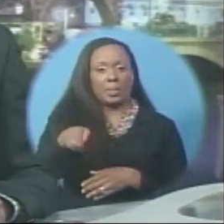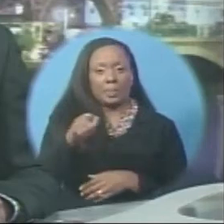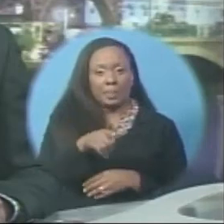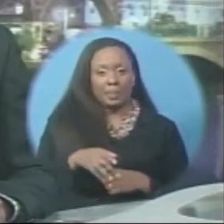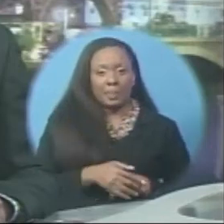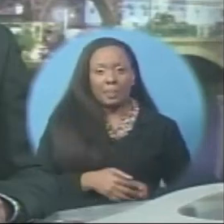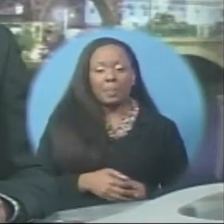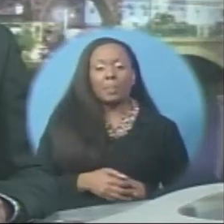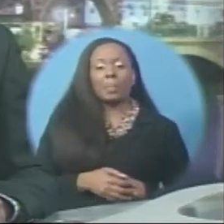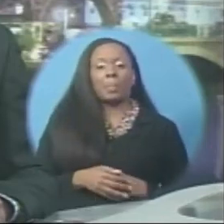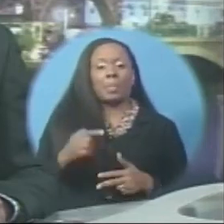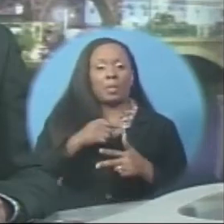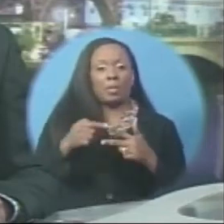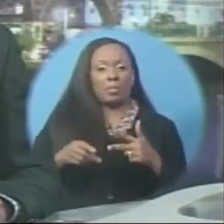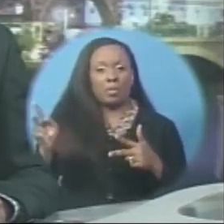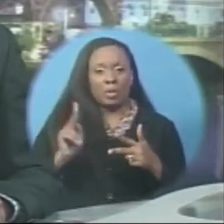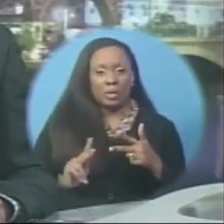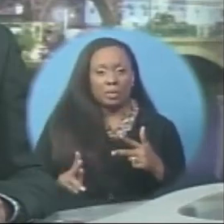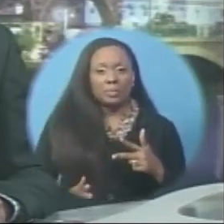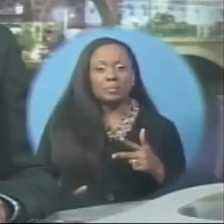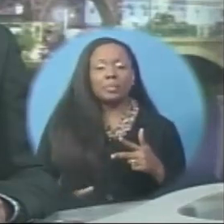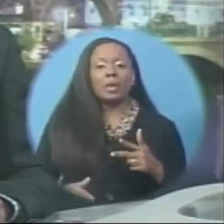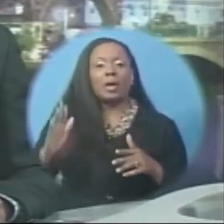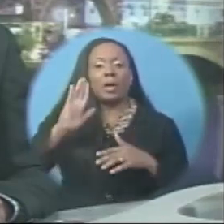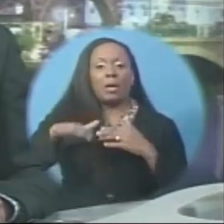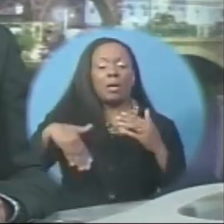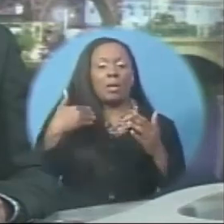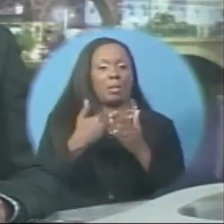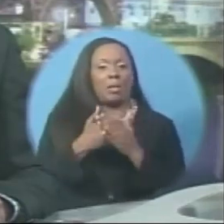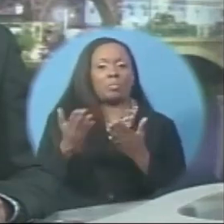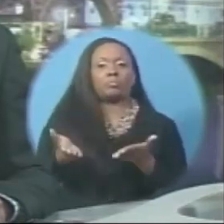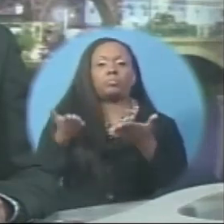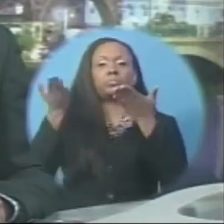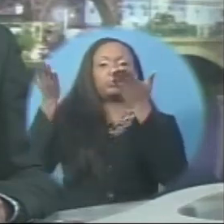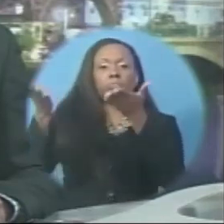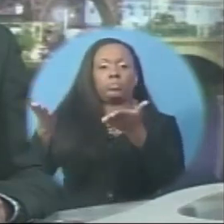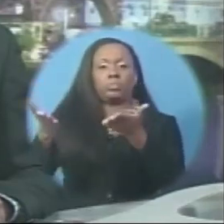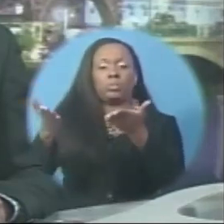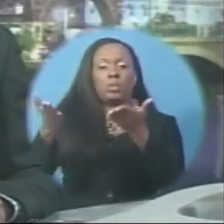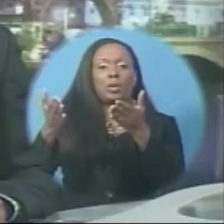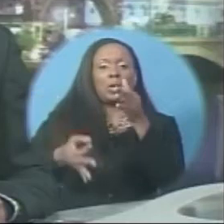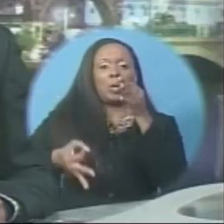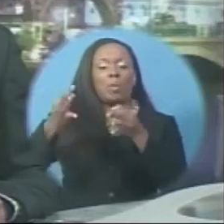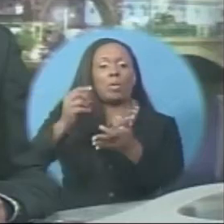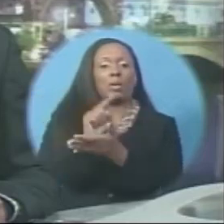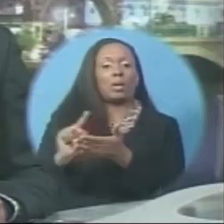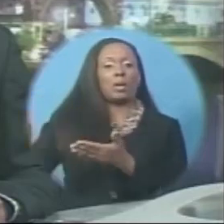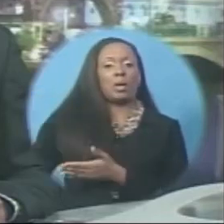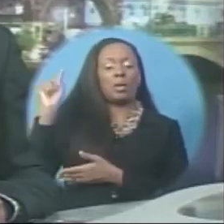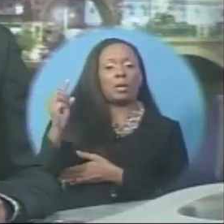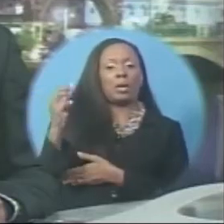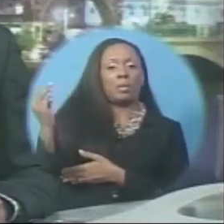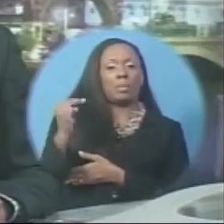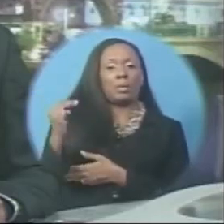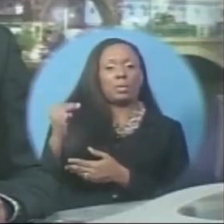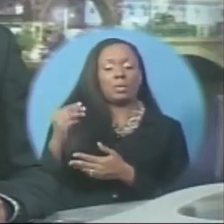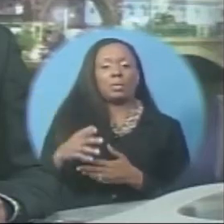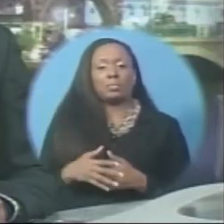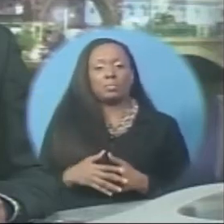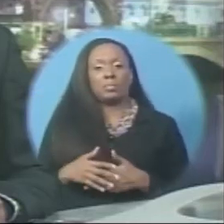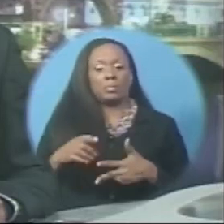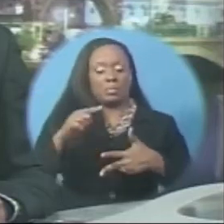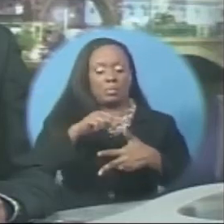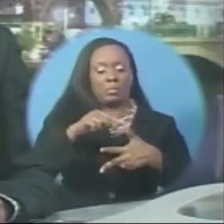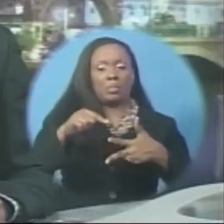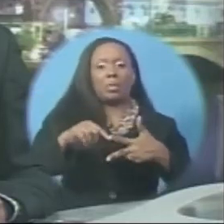Geraldine Edward and former operations editor Tony Yard. The lawsuit was filed in the High Court last Monday. The 2 journalists, who had a